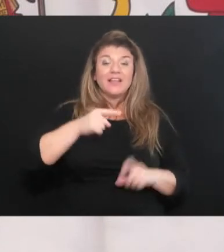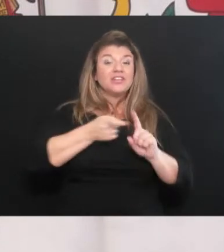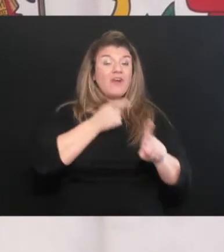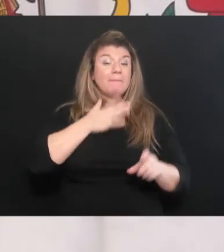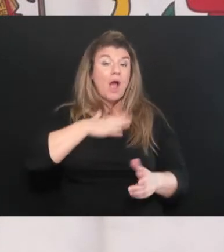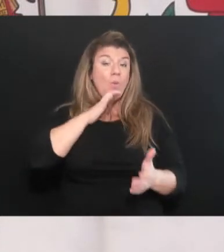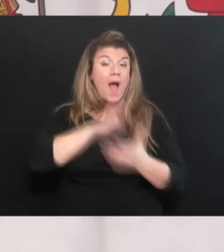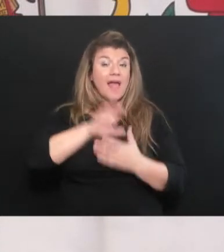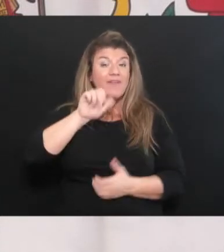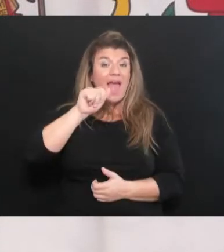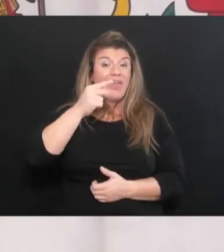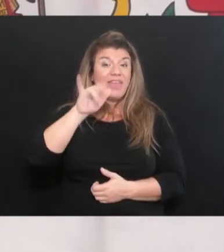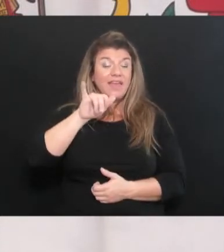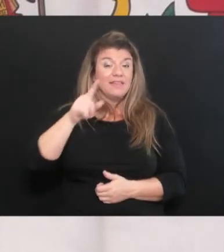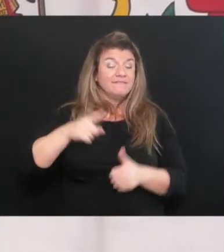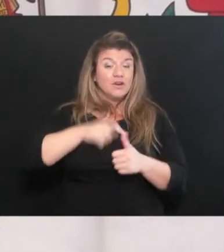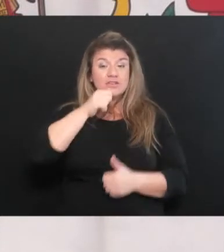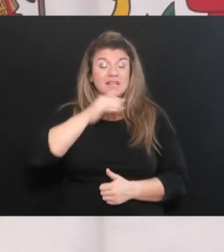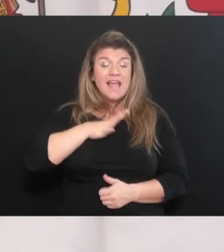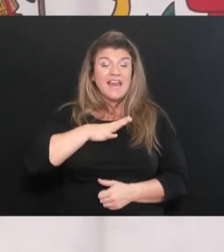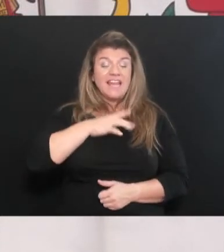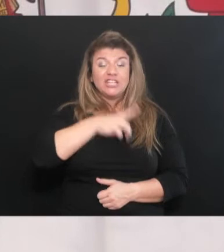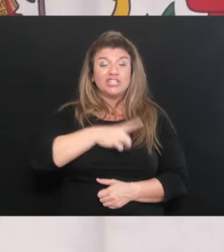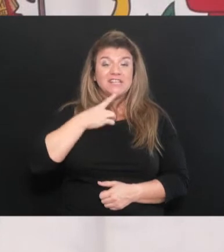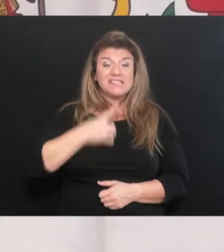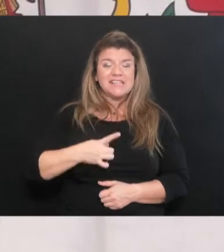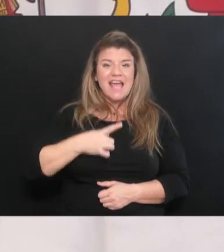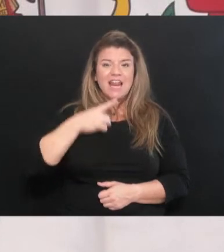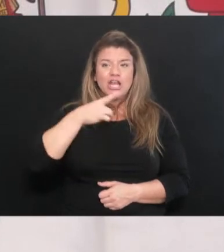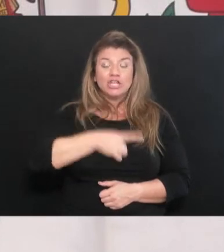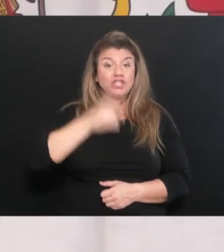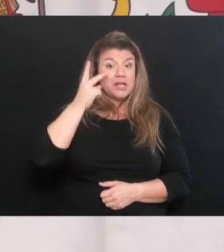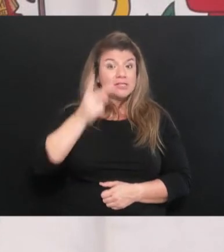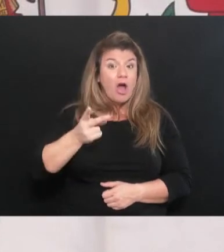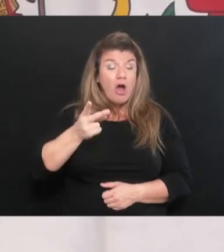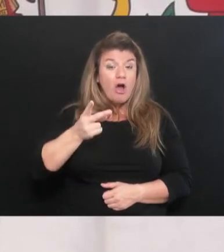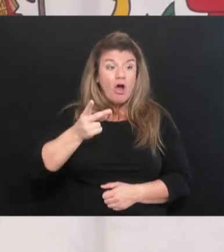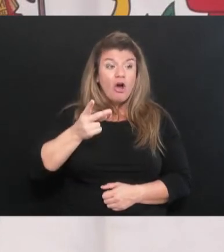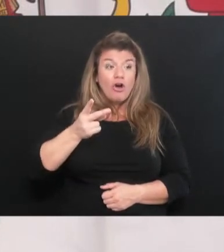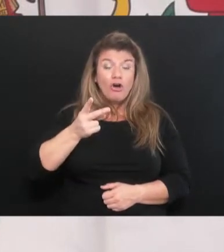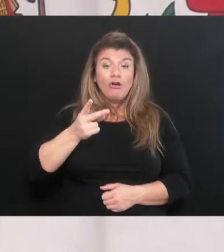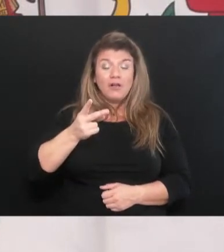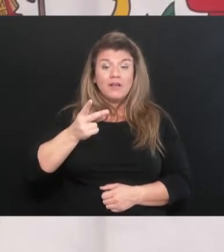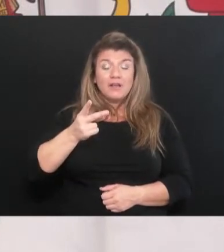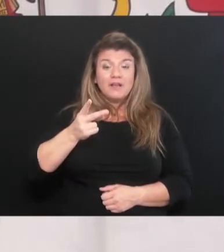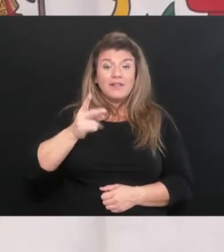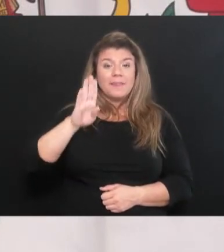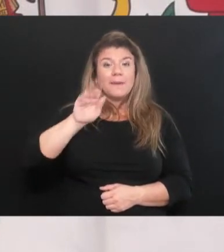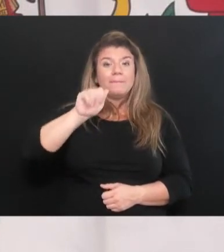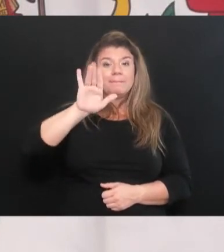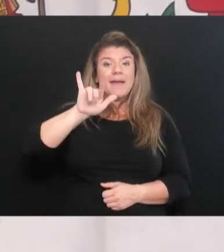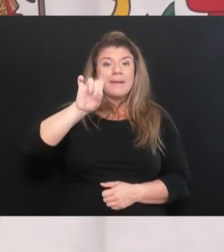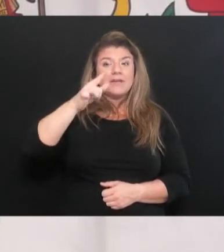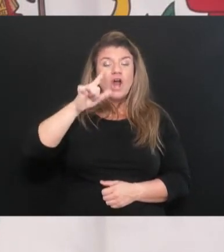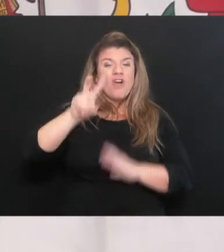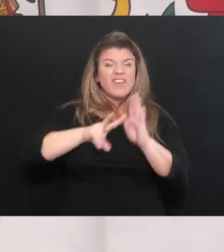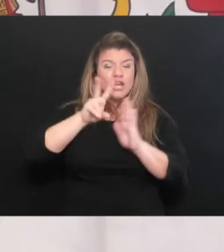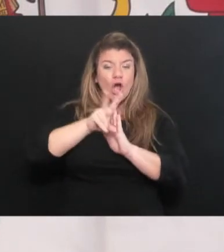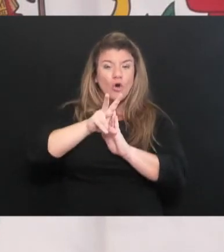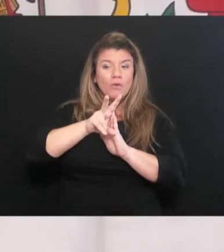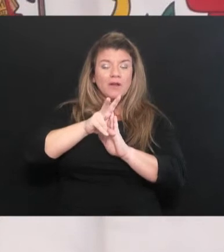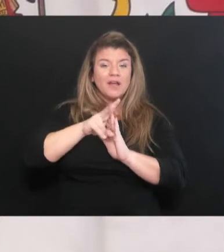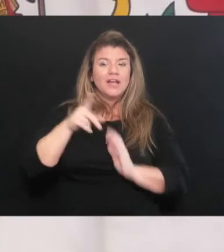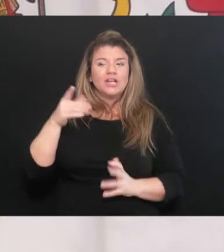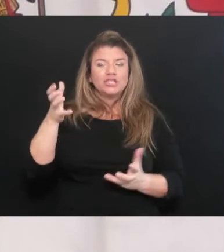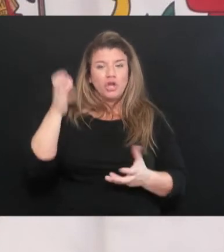from Kathy, our First Lady, and she said she just saw the baby dog video, and she